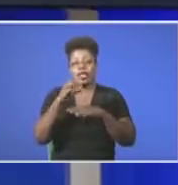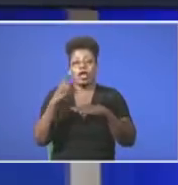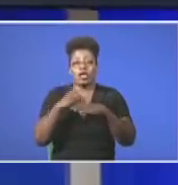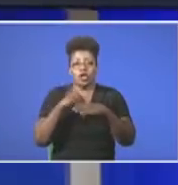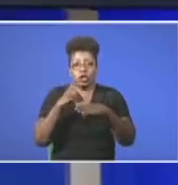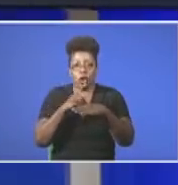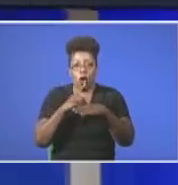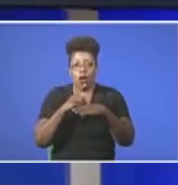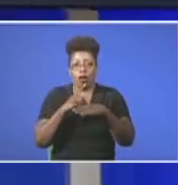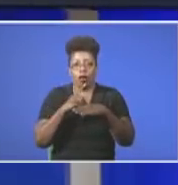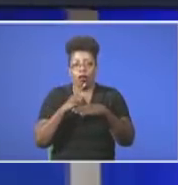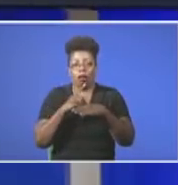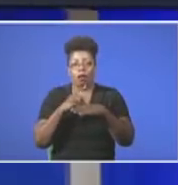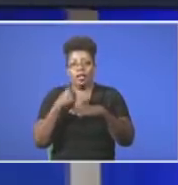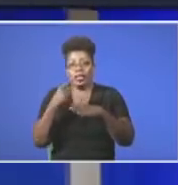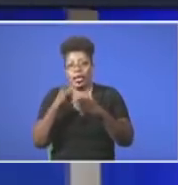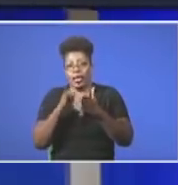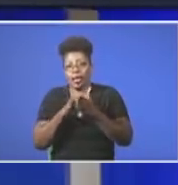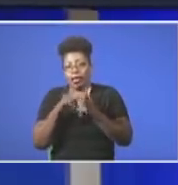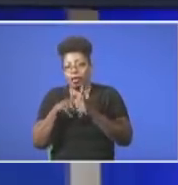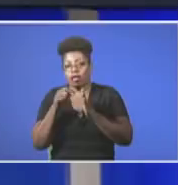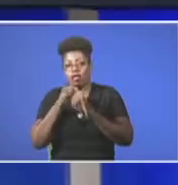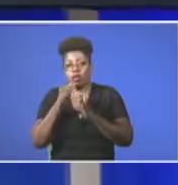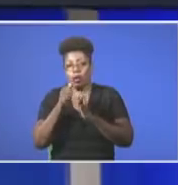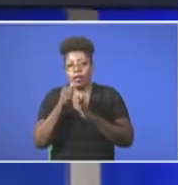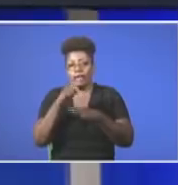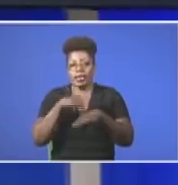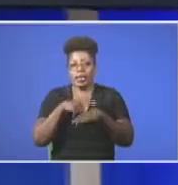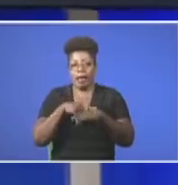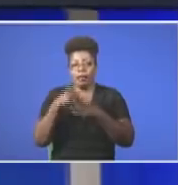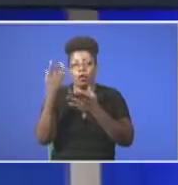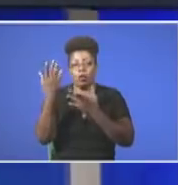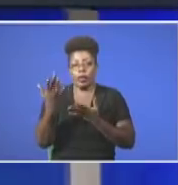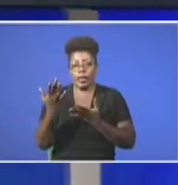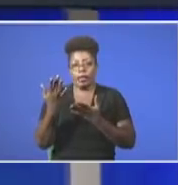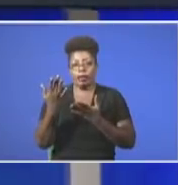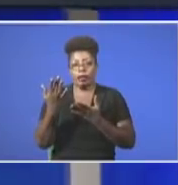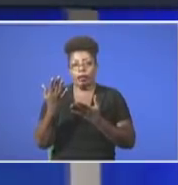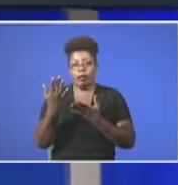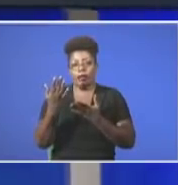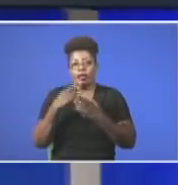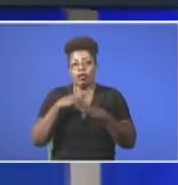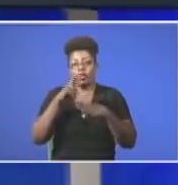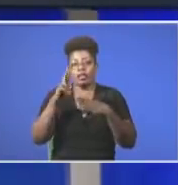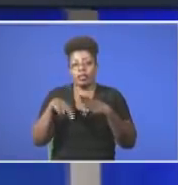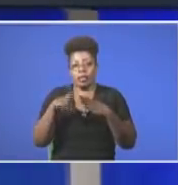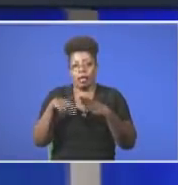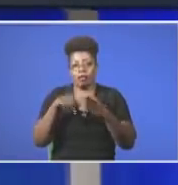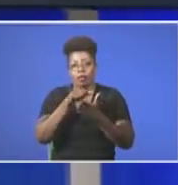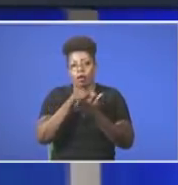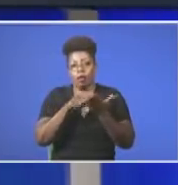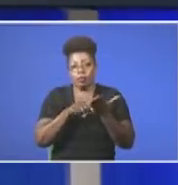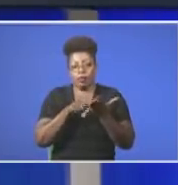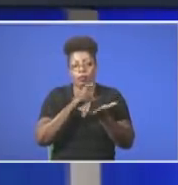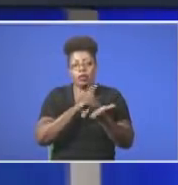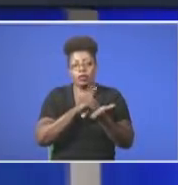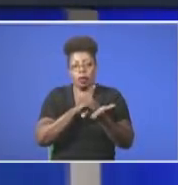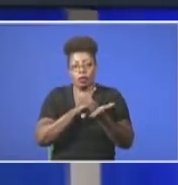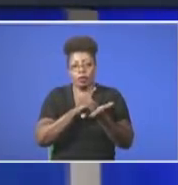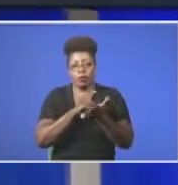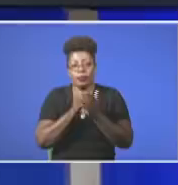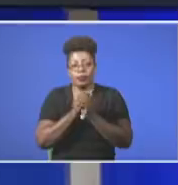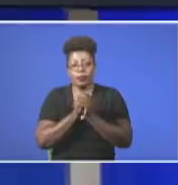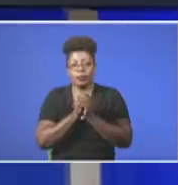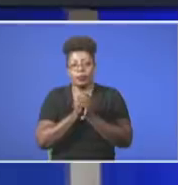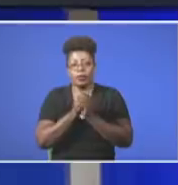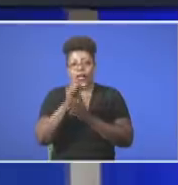foul play is not suspected at this time, and authorities are awaiting an autopsy report to confirm the cause of death. In news from the